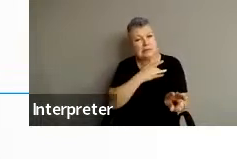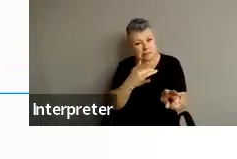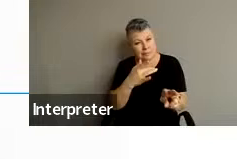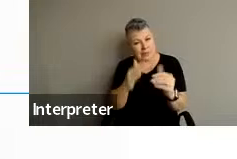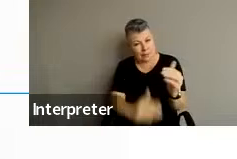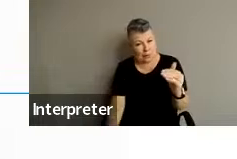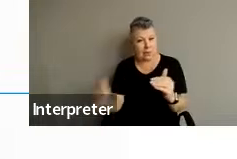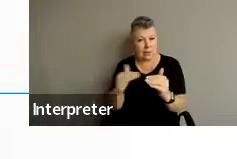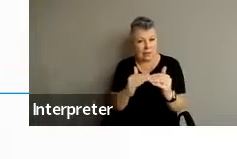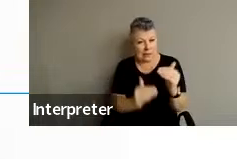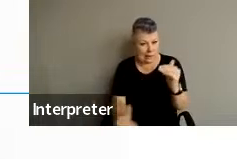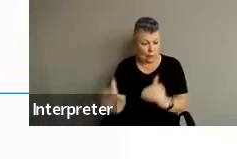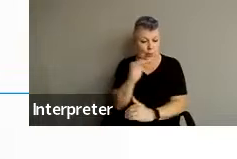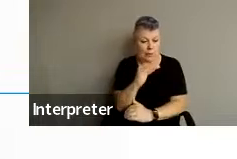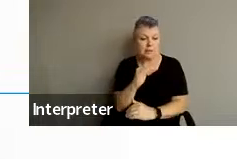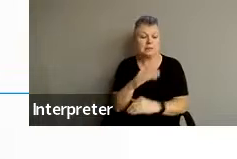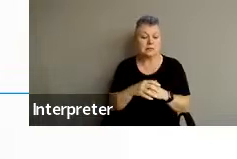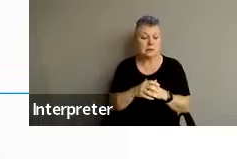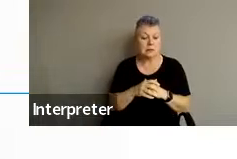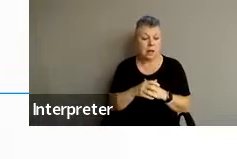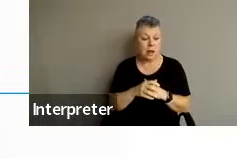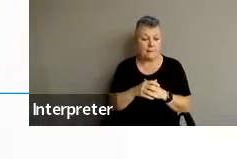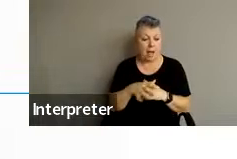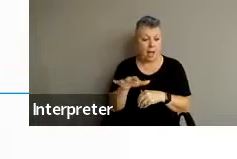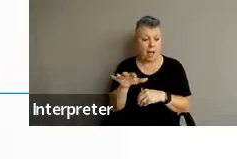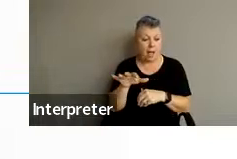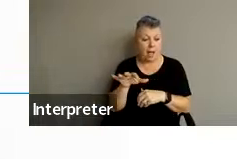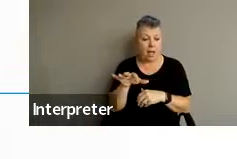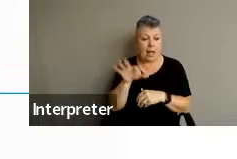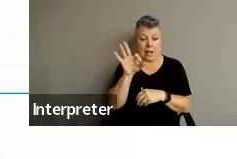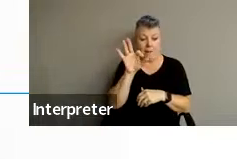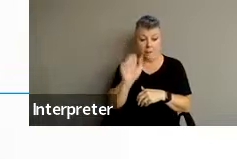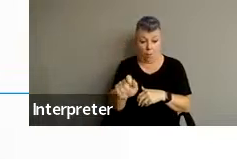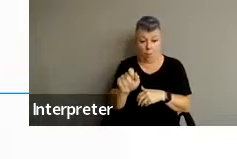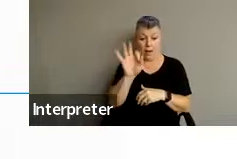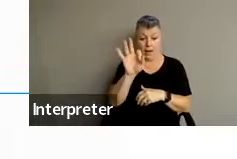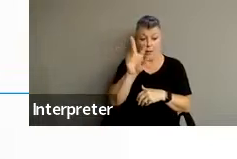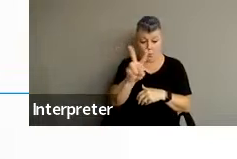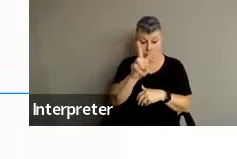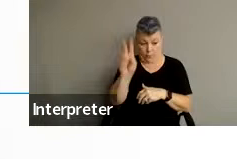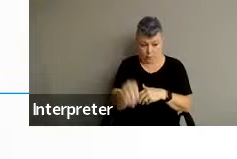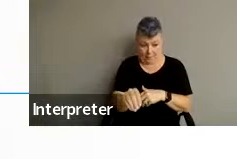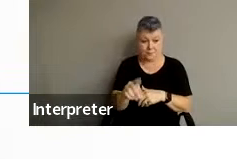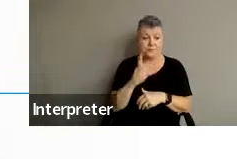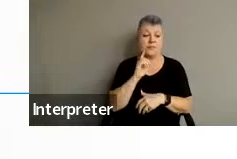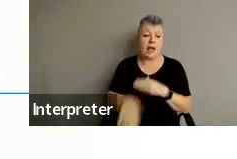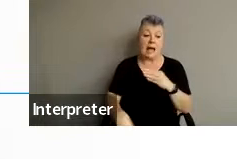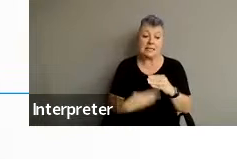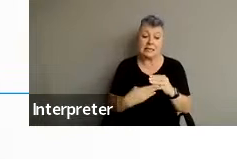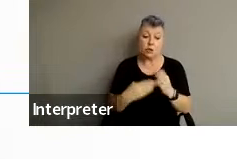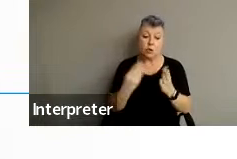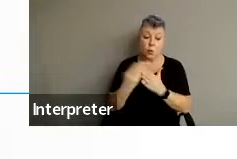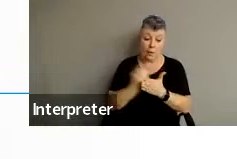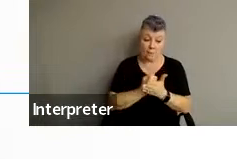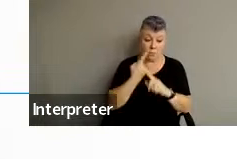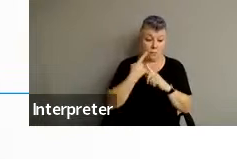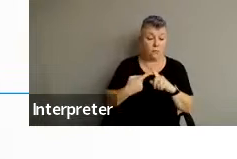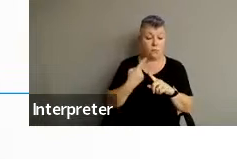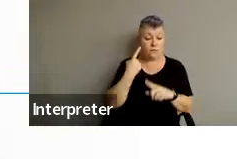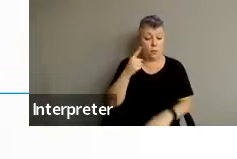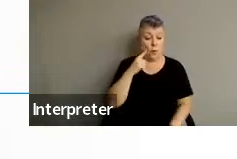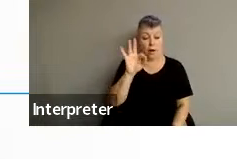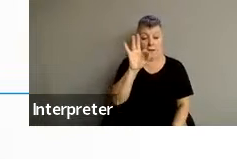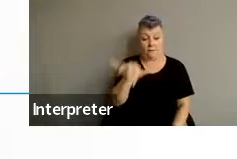0.92%. Additional revenue is coming from new construction. And administration is recommending that the special school